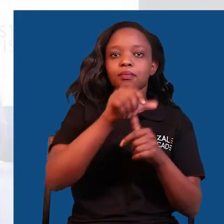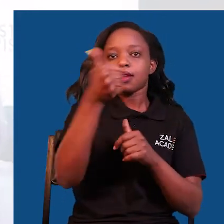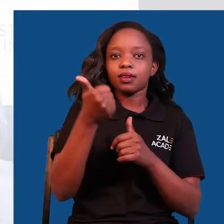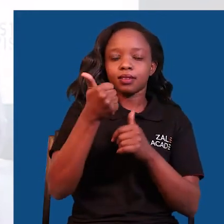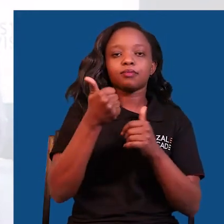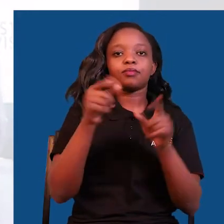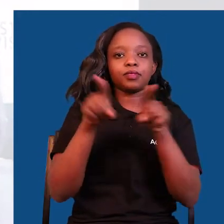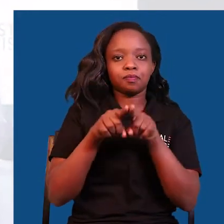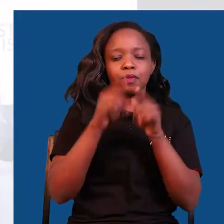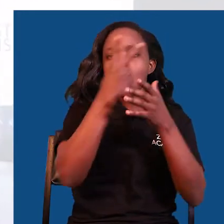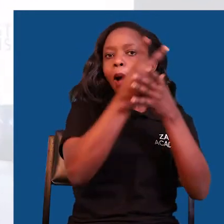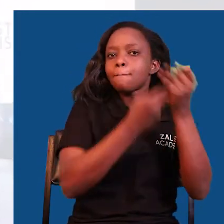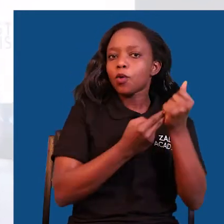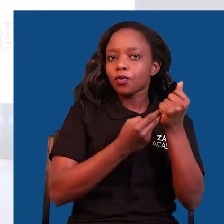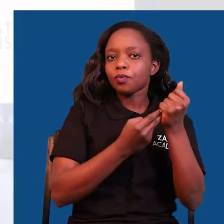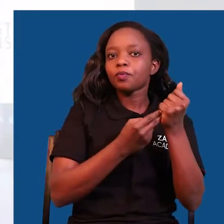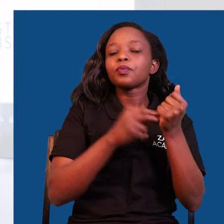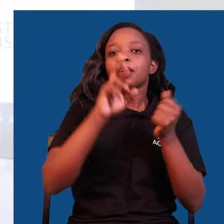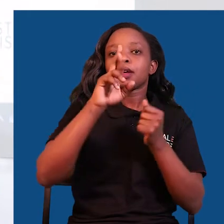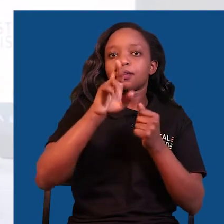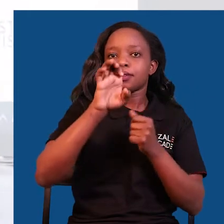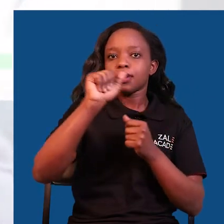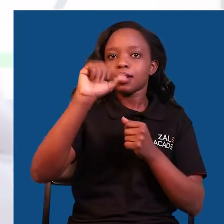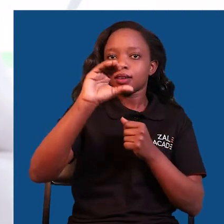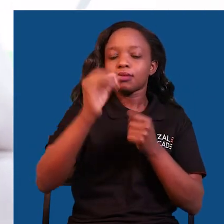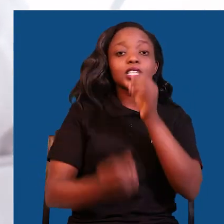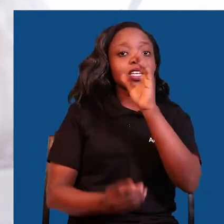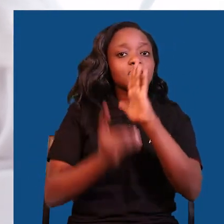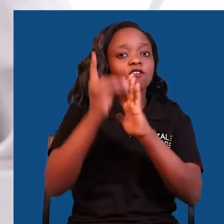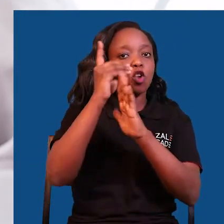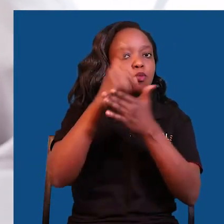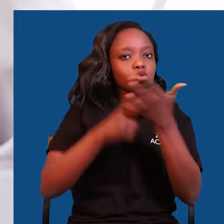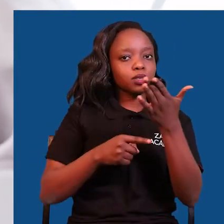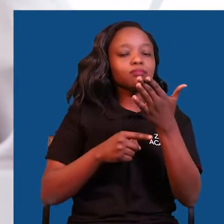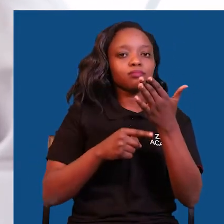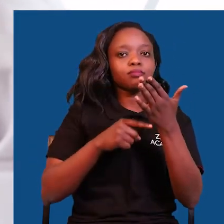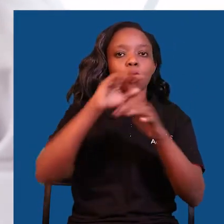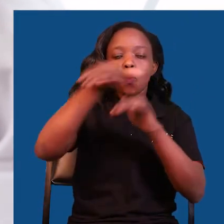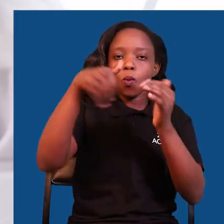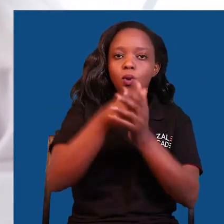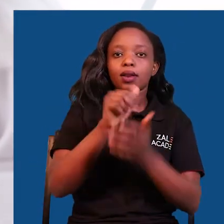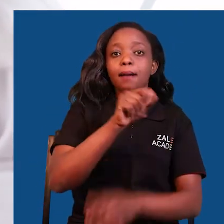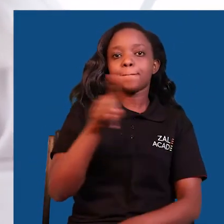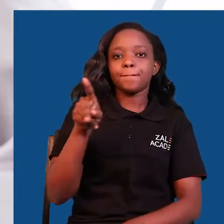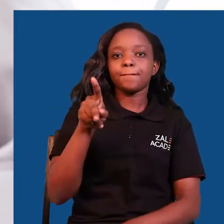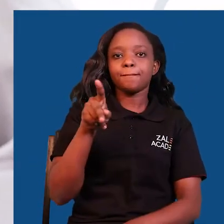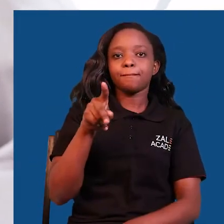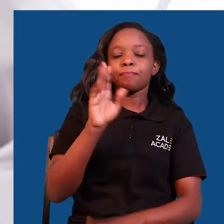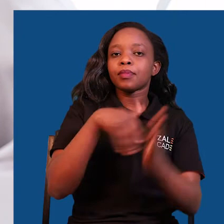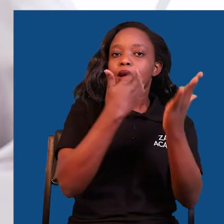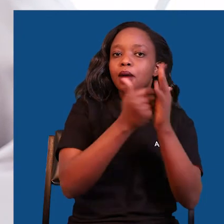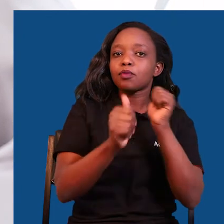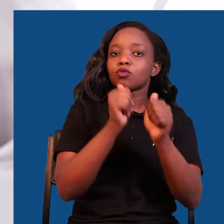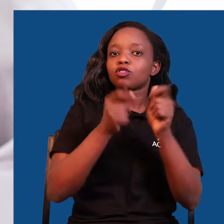is React Native. Both Flutter and React Native are used to develop cross-platform application. That is